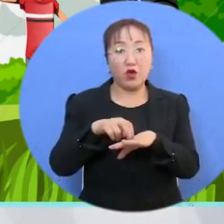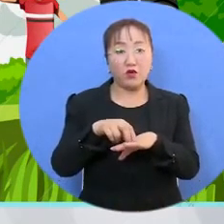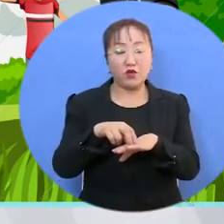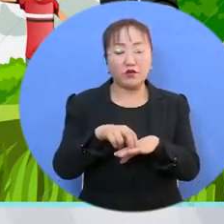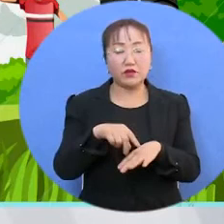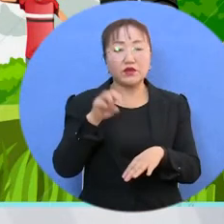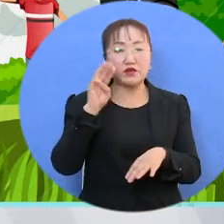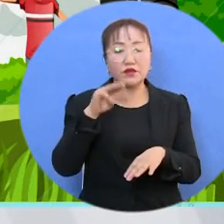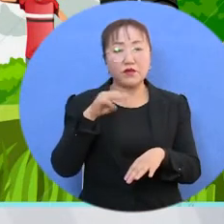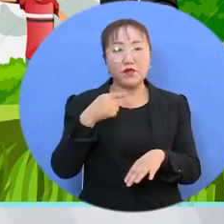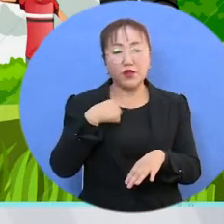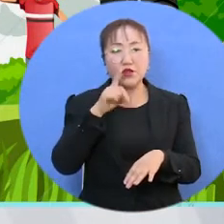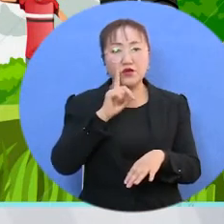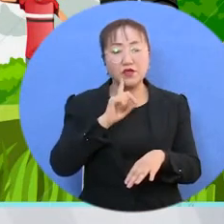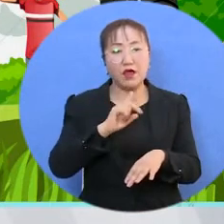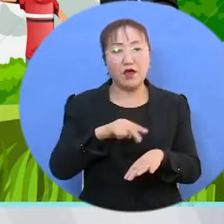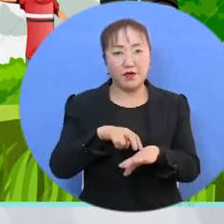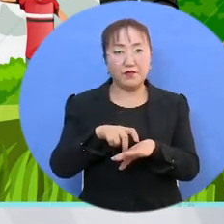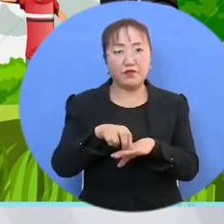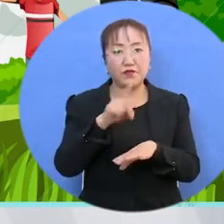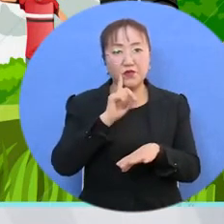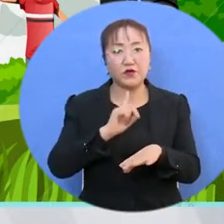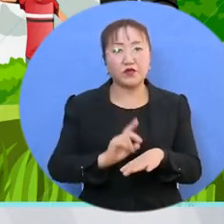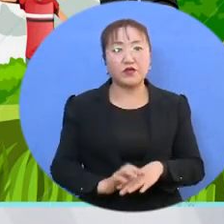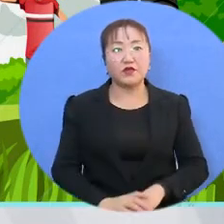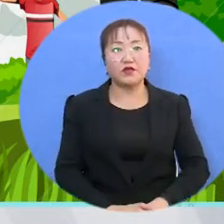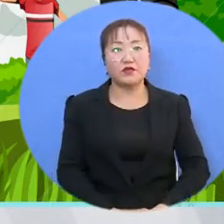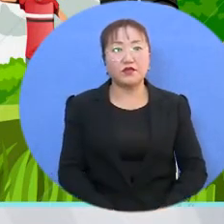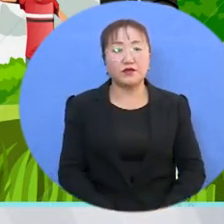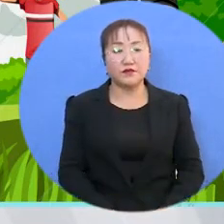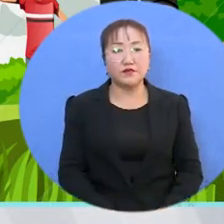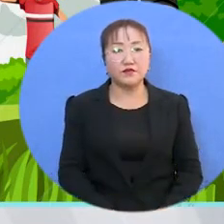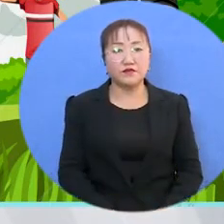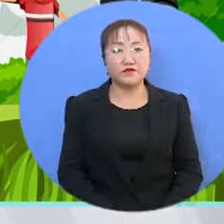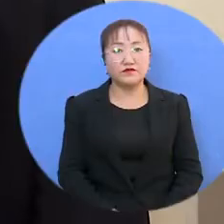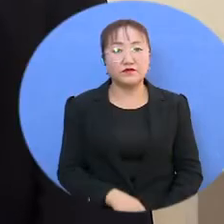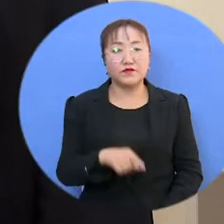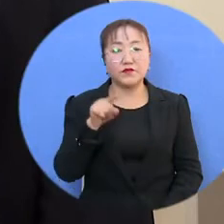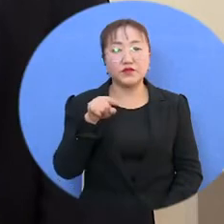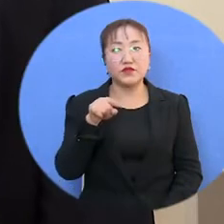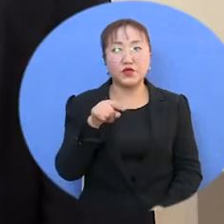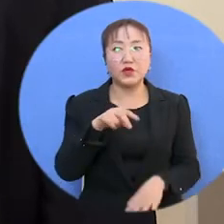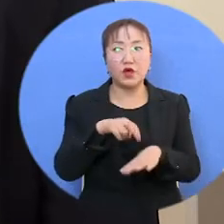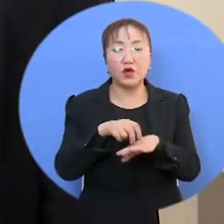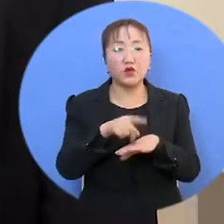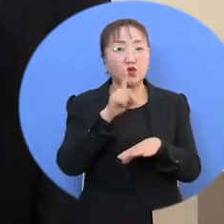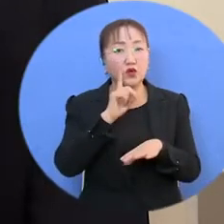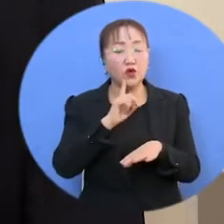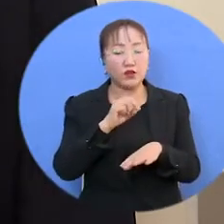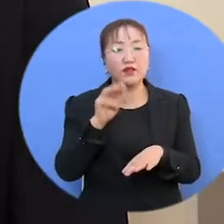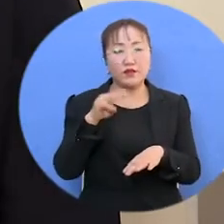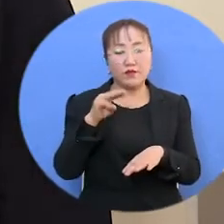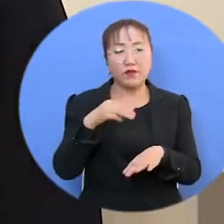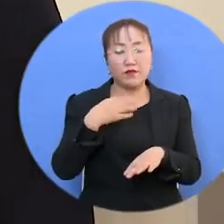Yes, I like to walk. Let's repeat one more time. Do you like to walk? Yes, I like